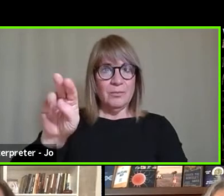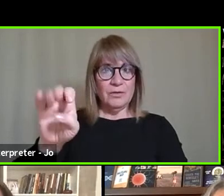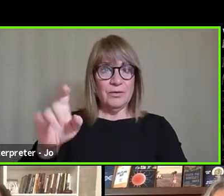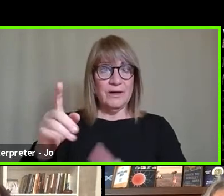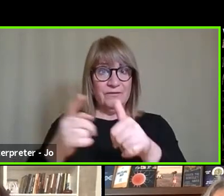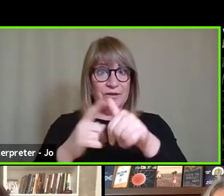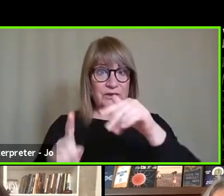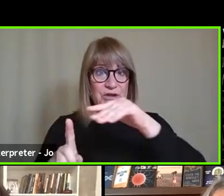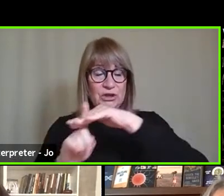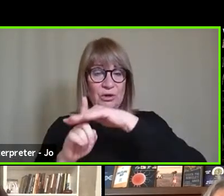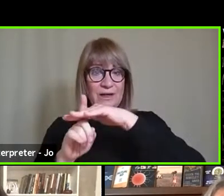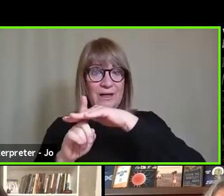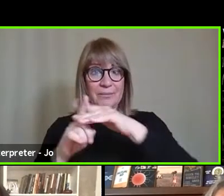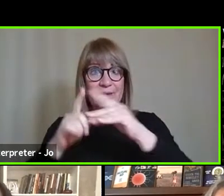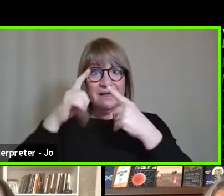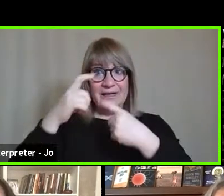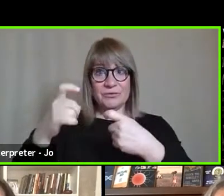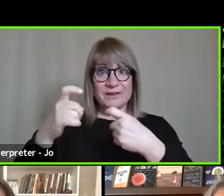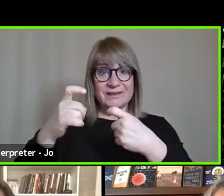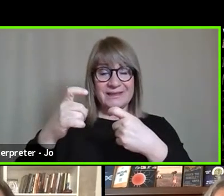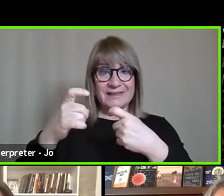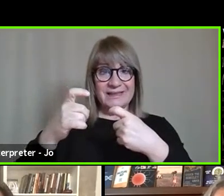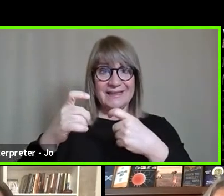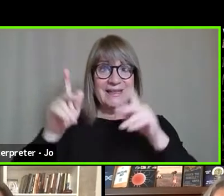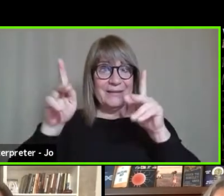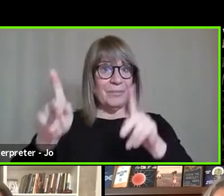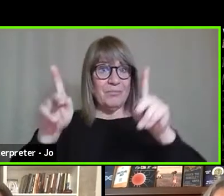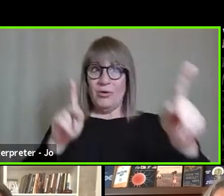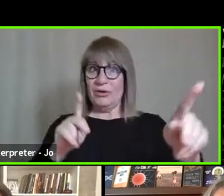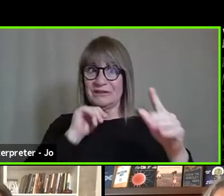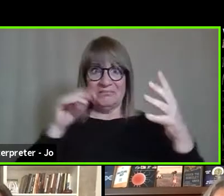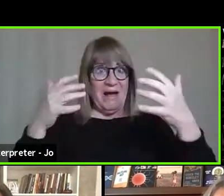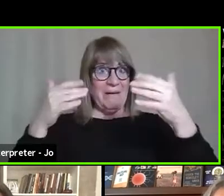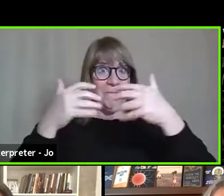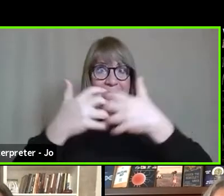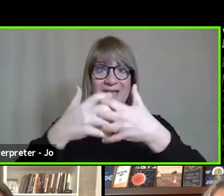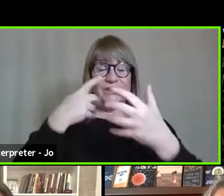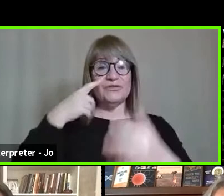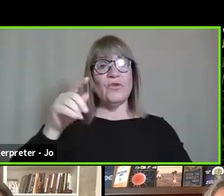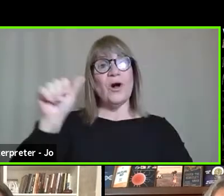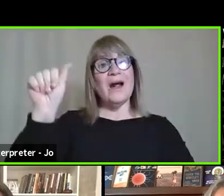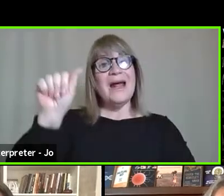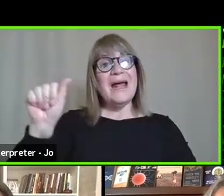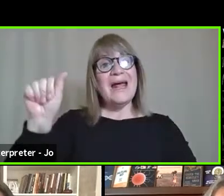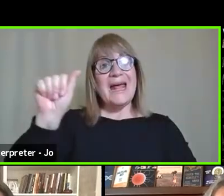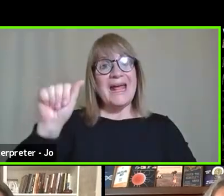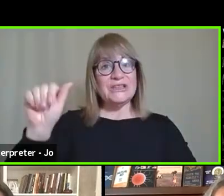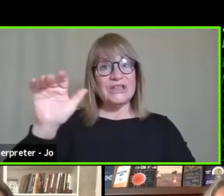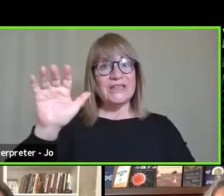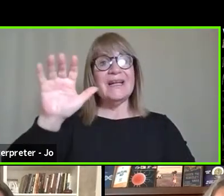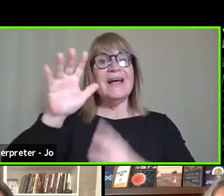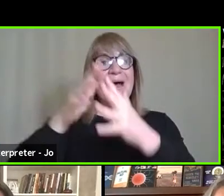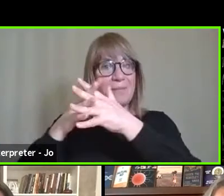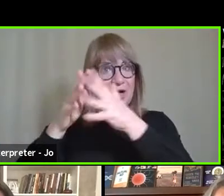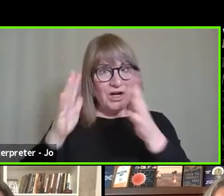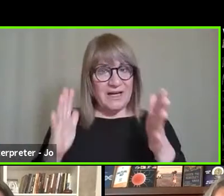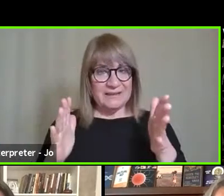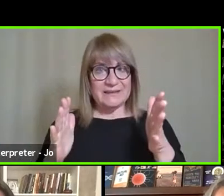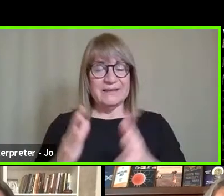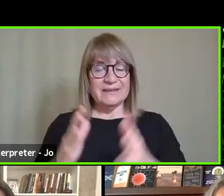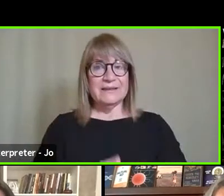disproportionate impact on asian americans and then through that started to realize that that it the